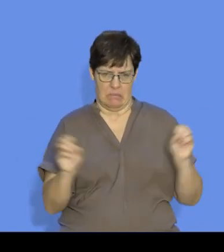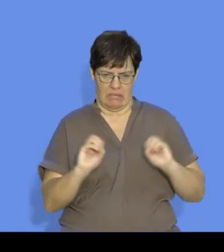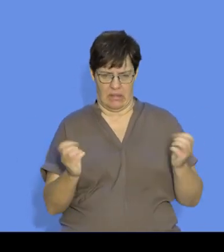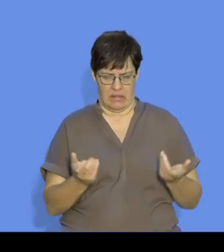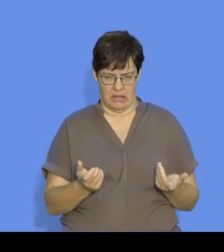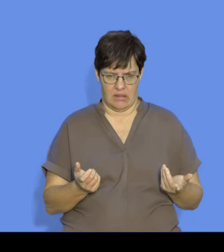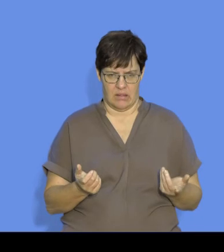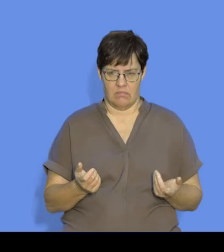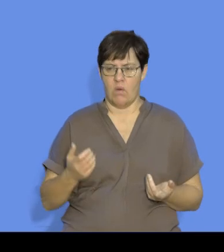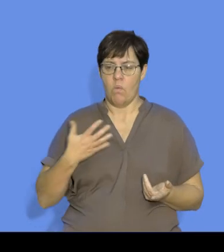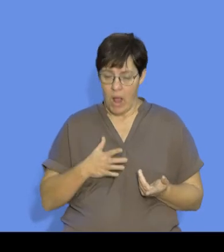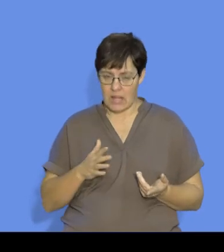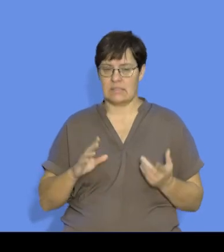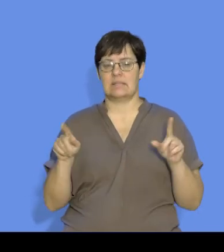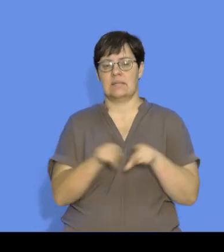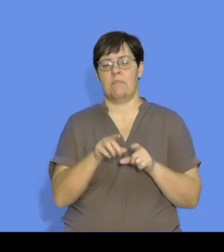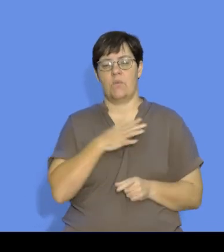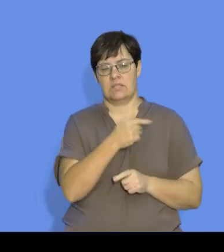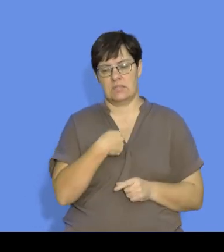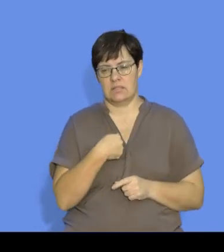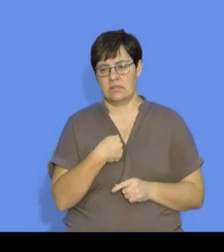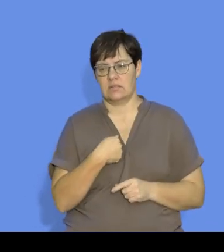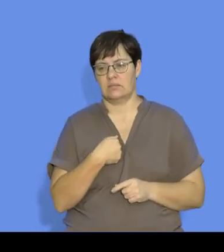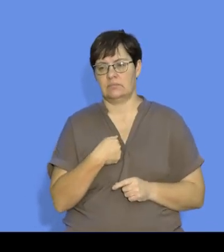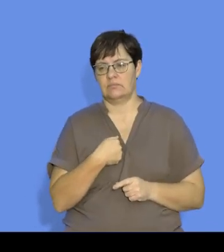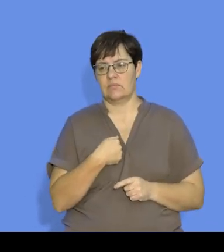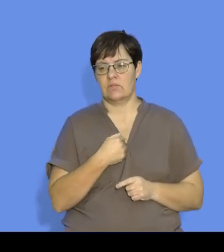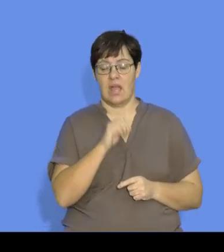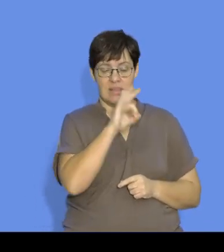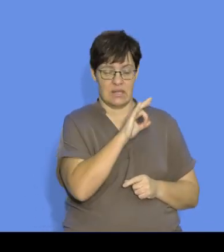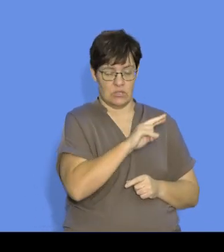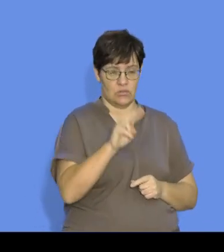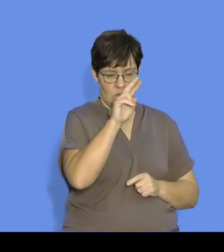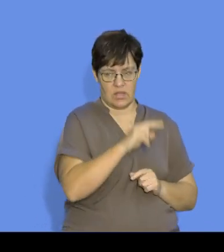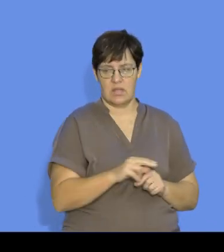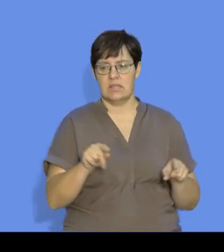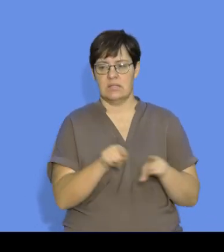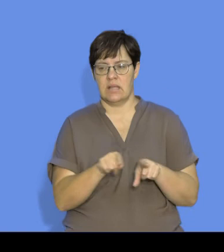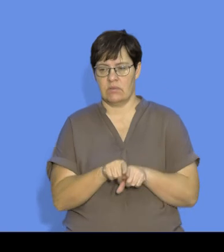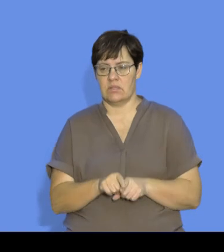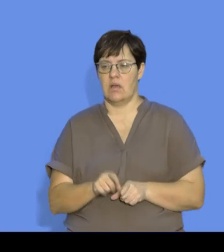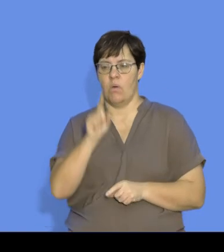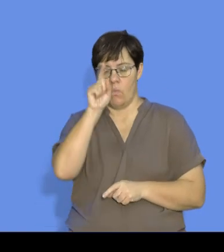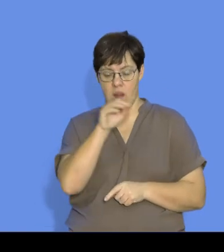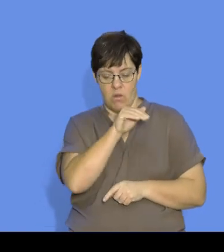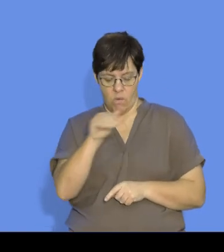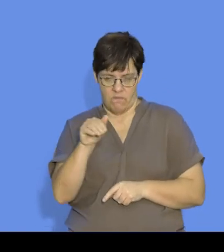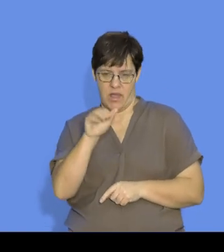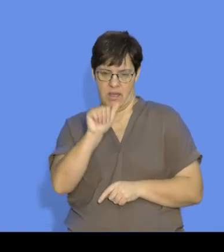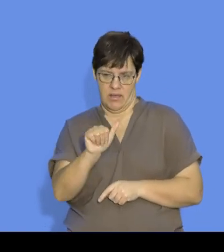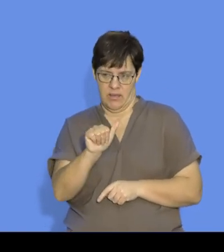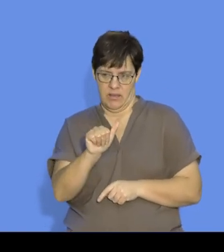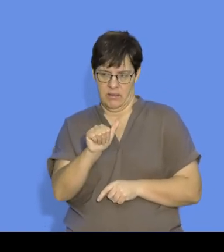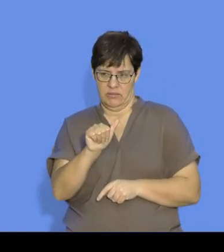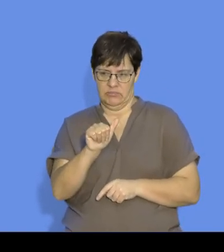here. I want to make it the same. So to do that, I will make it 3 squared is equals to 1 over